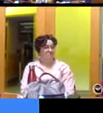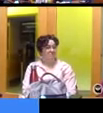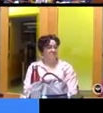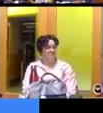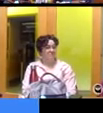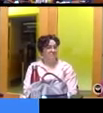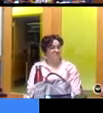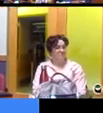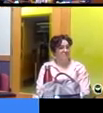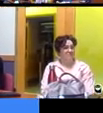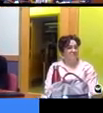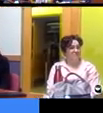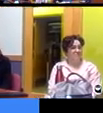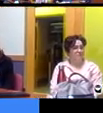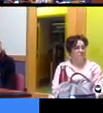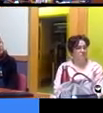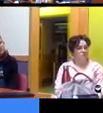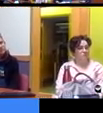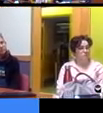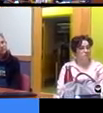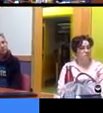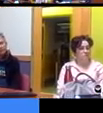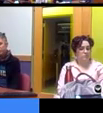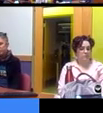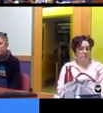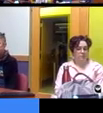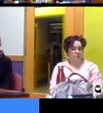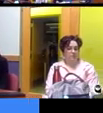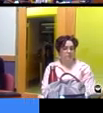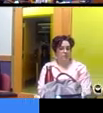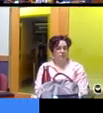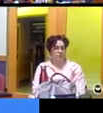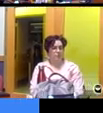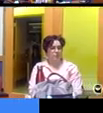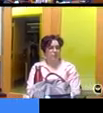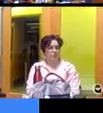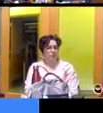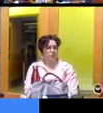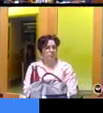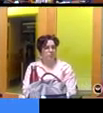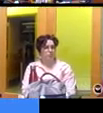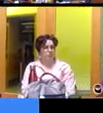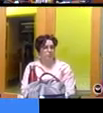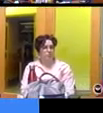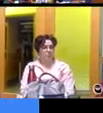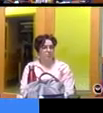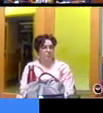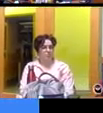We do also make note that if somebody's coming for an aspiration procedure, they're going to be here for about 2 to 4 hours.